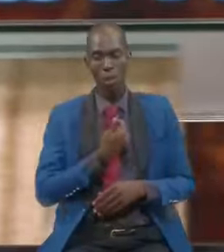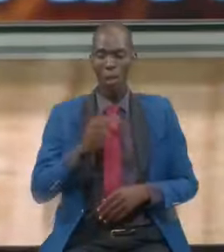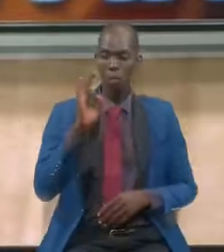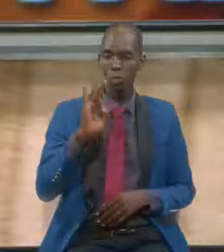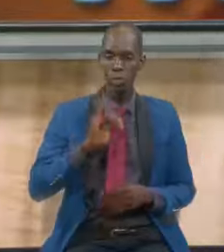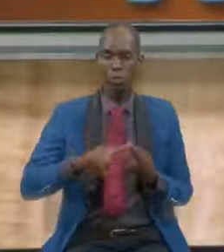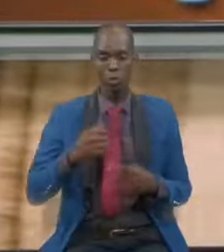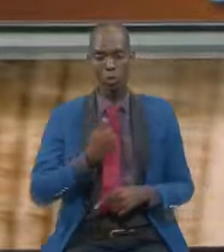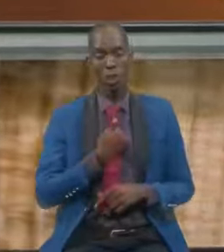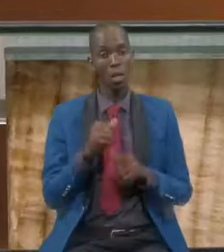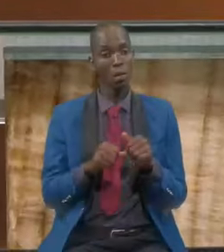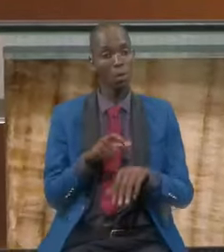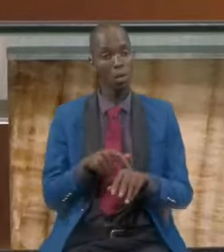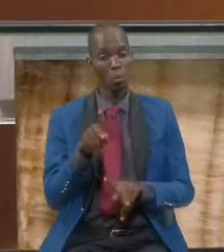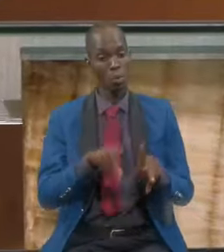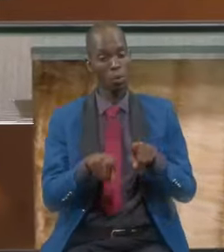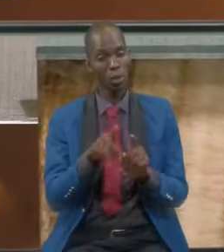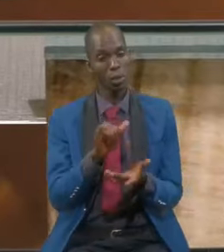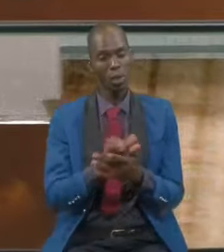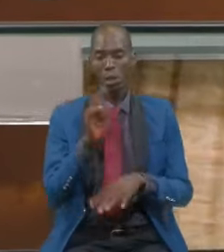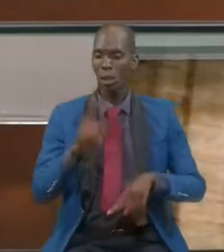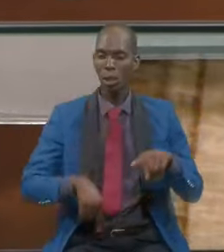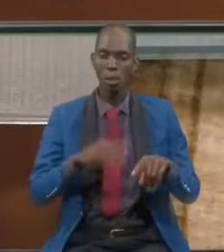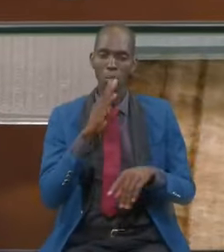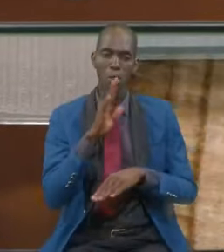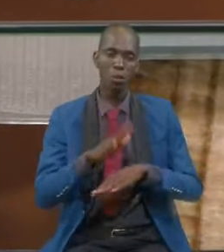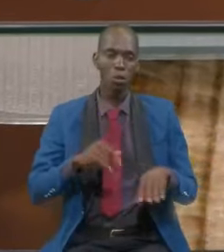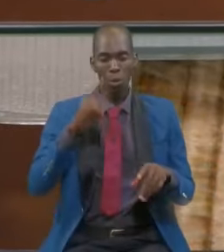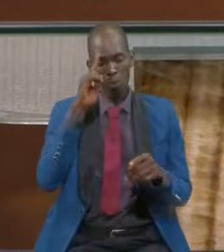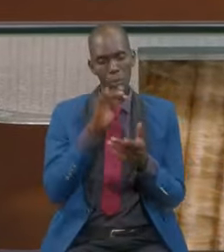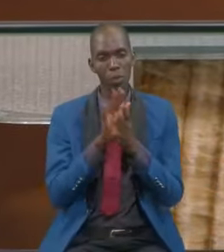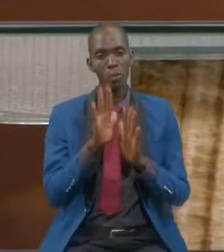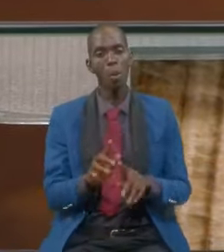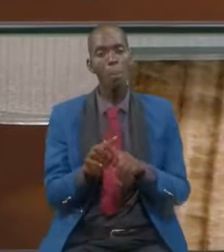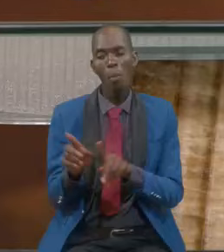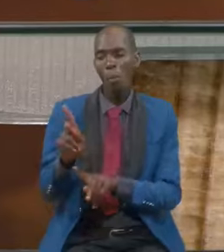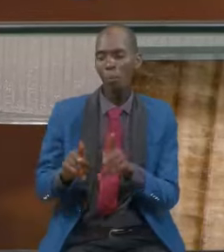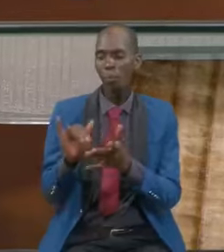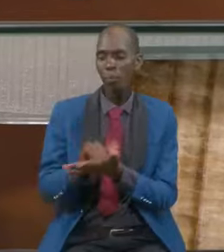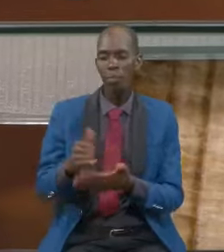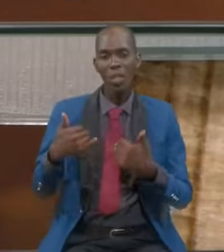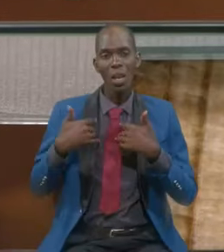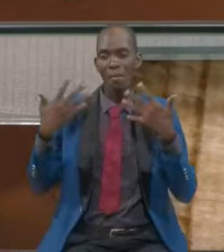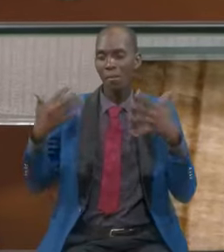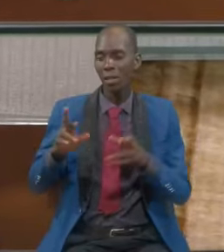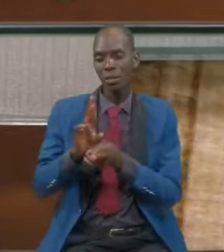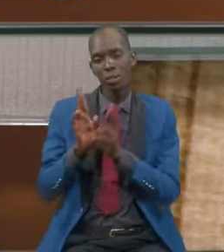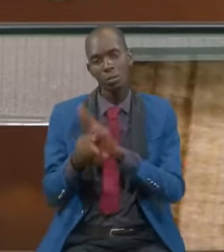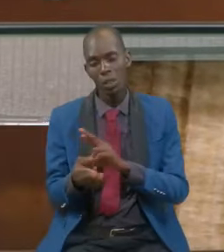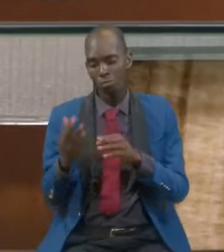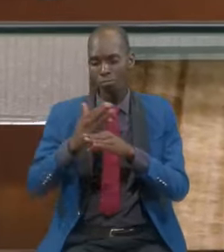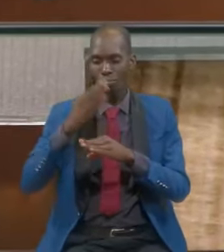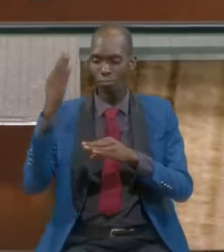every time, they'll not be brethren. They are the people who have repented. They have repented thoroughly. They